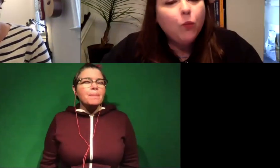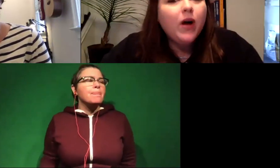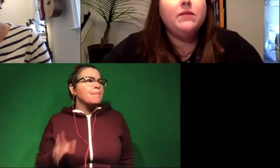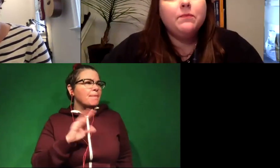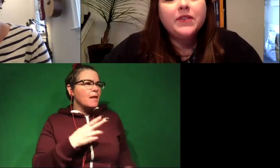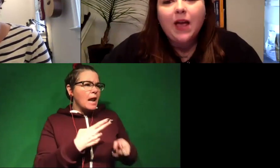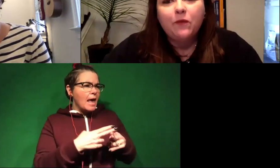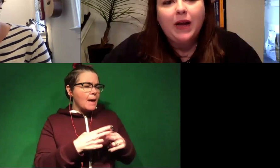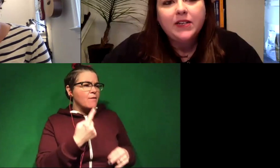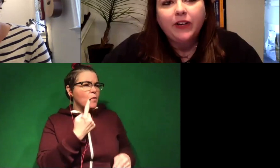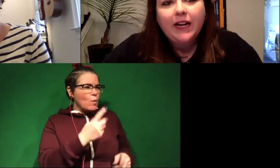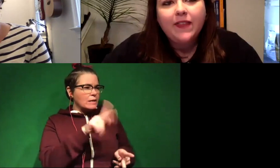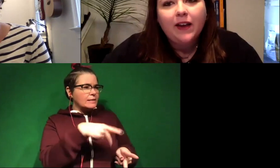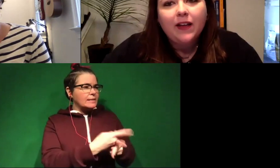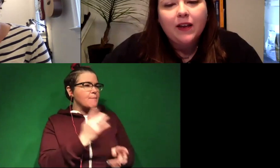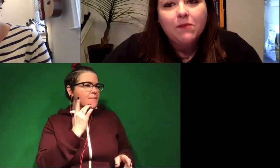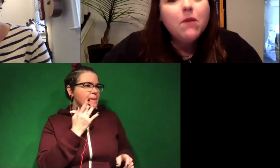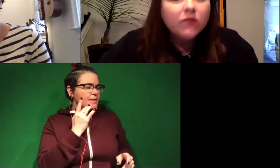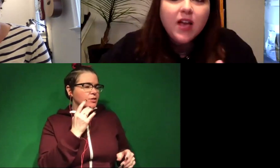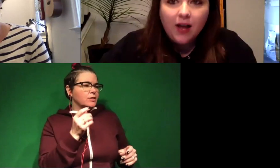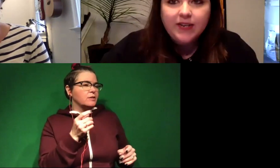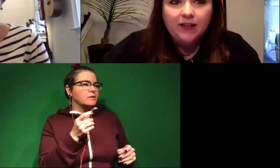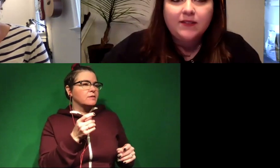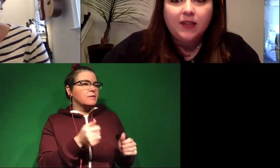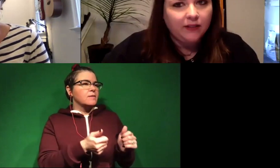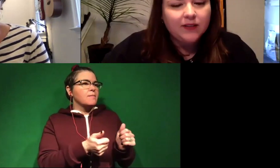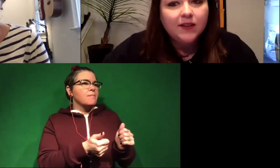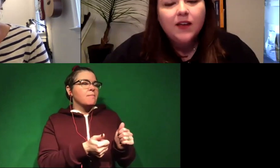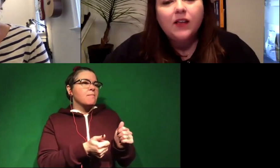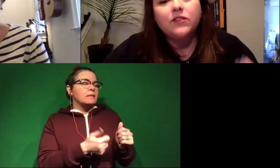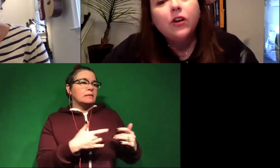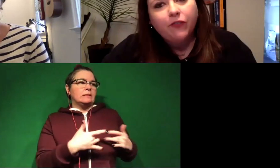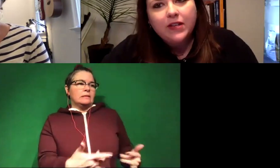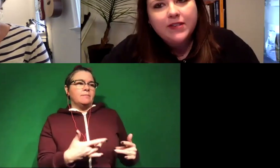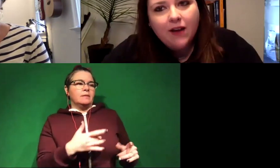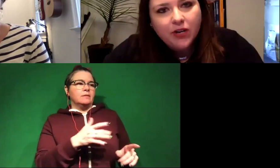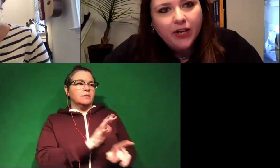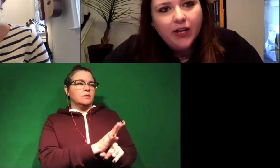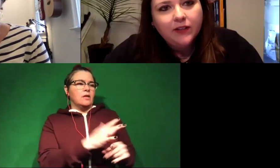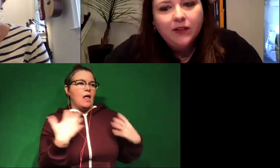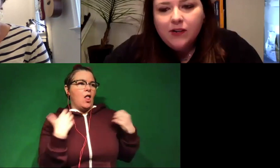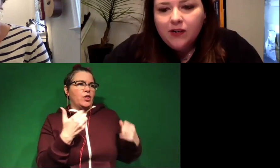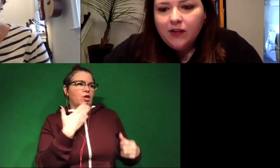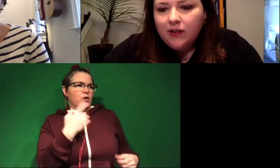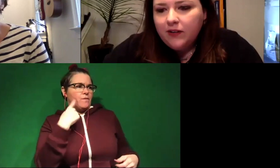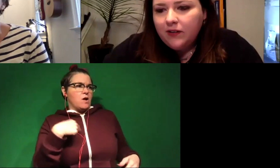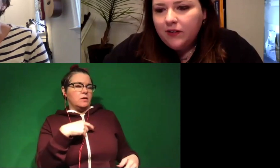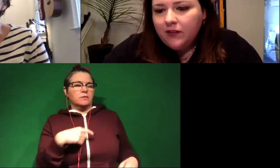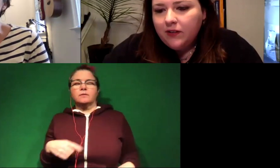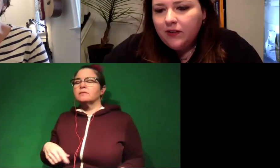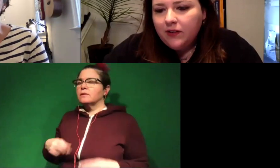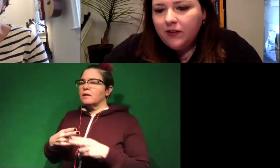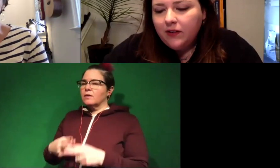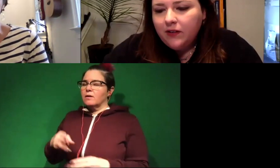of one type of bacteria that in most contexts, at least, is good for us to have in our gut? It's